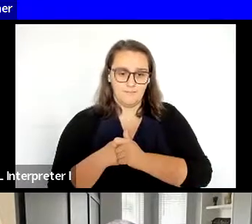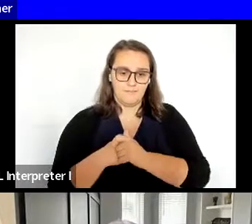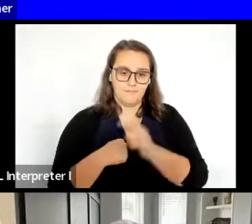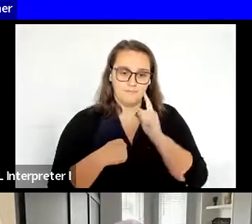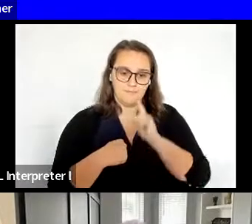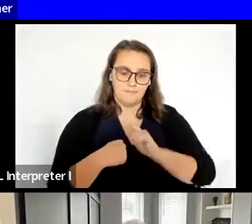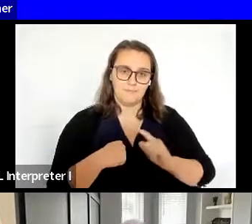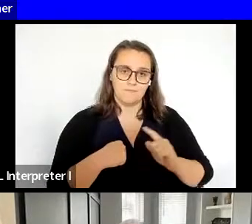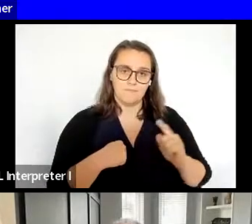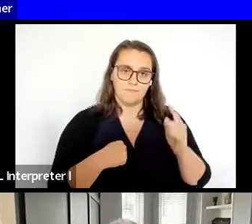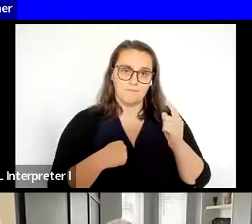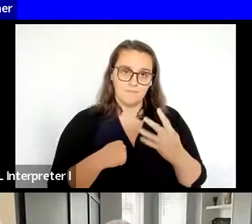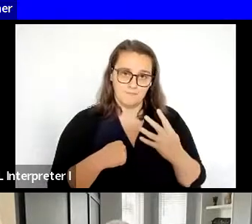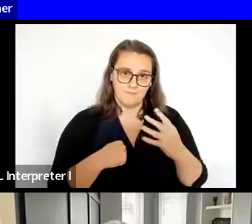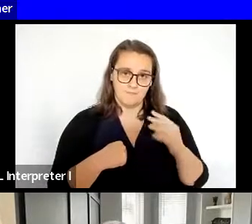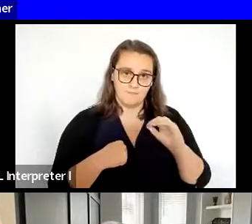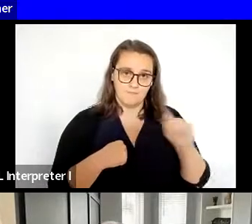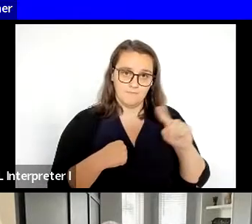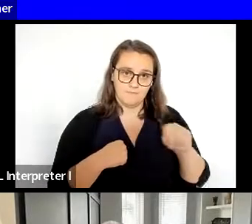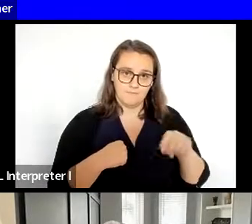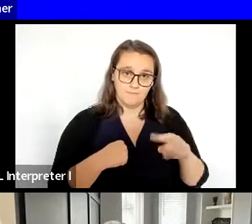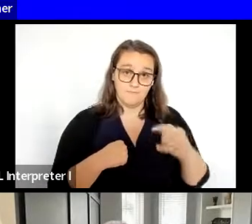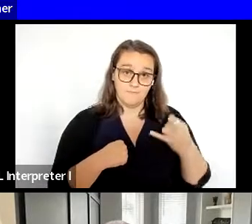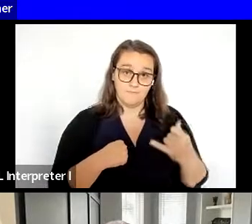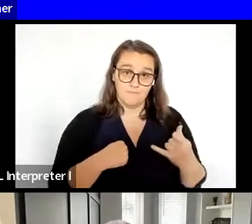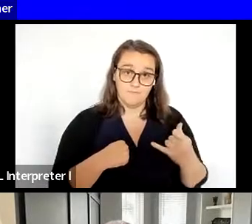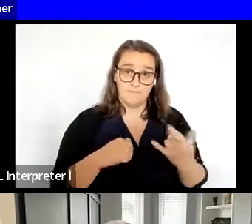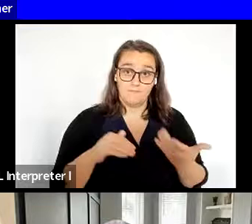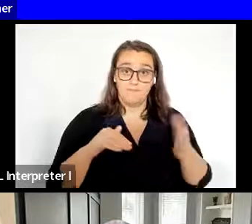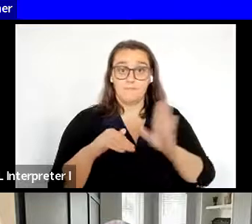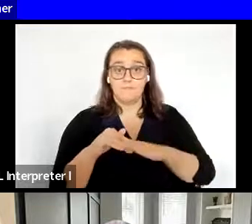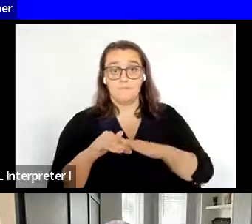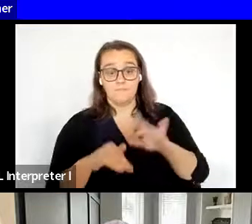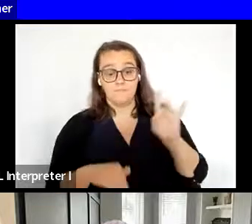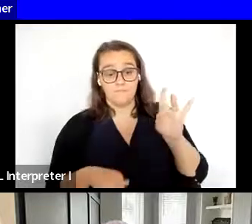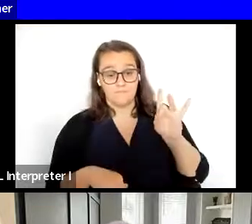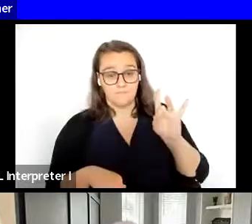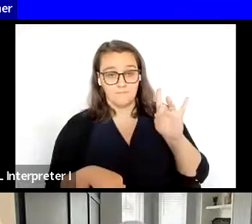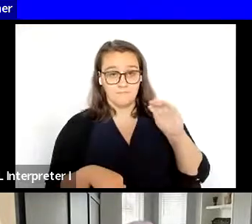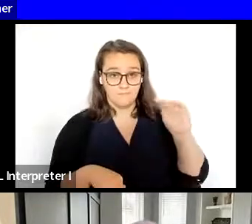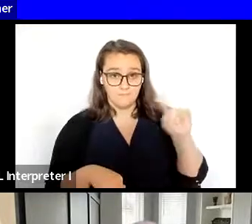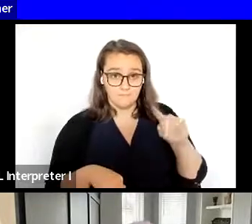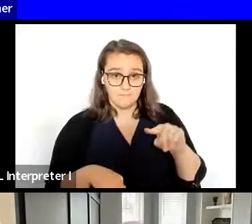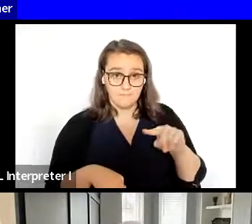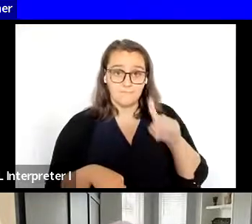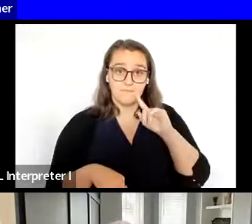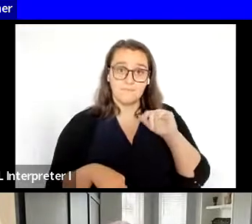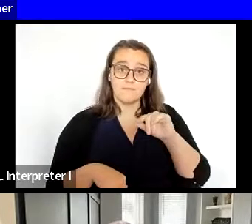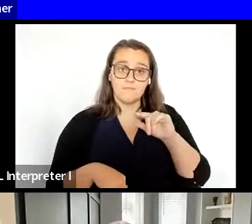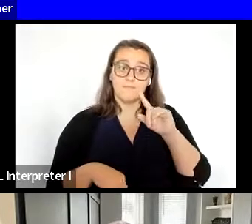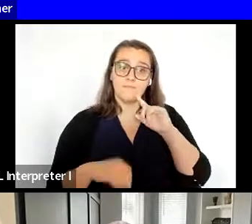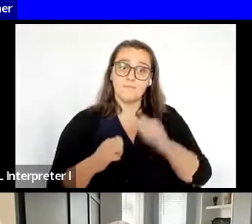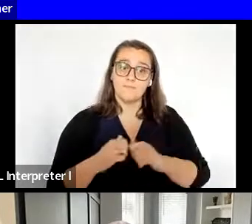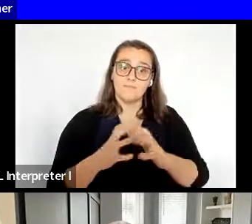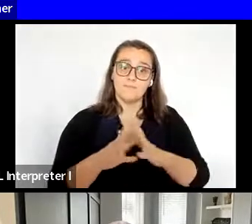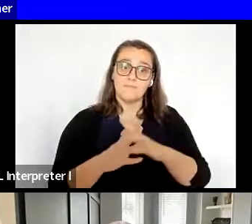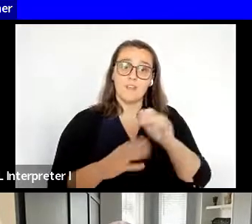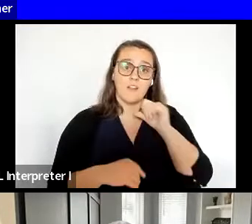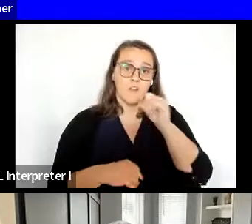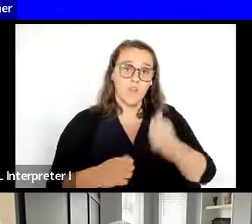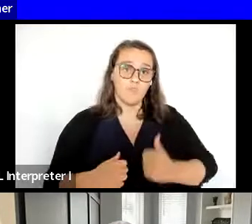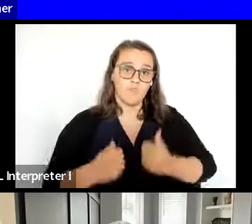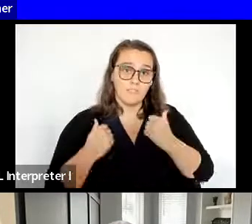emergency. It also creates a temporary non-resident qualifying patient registration process to allow